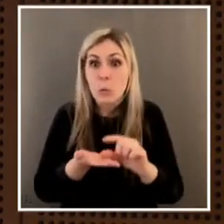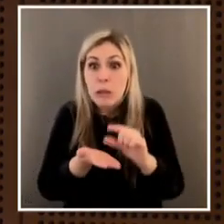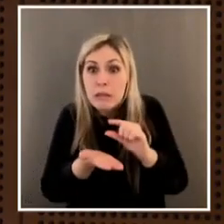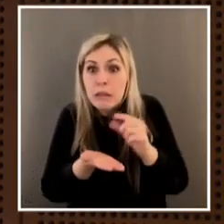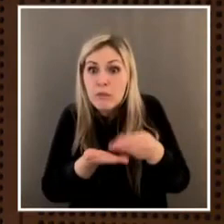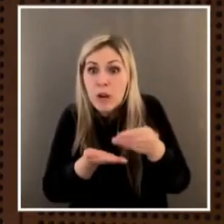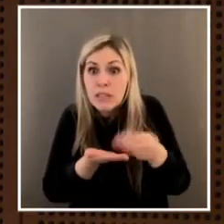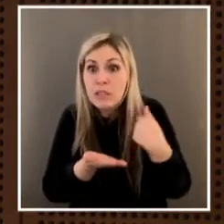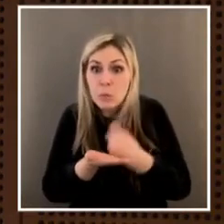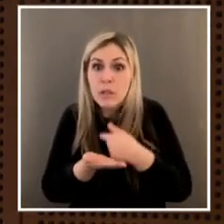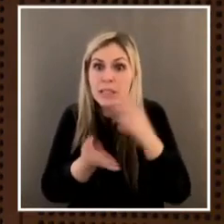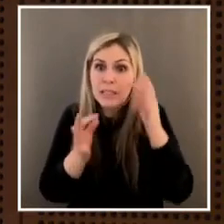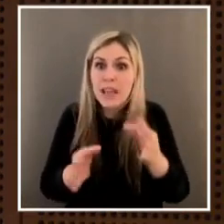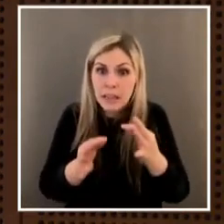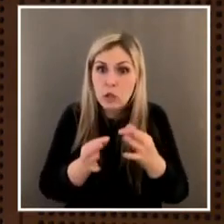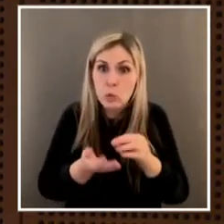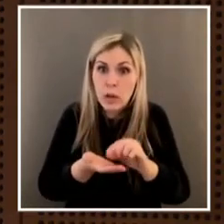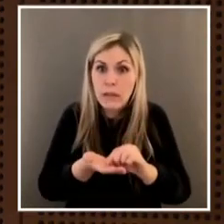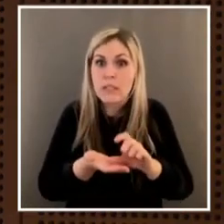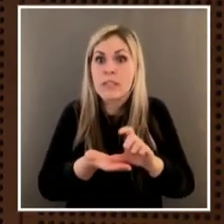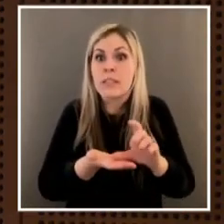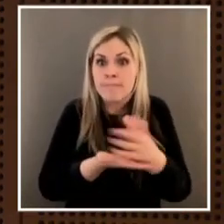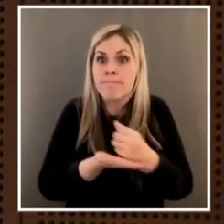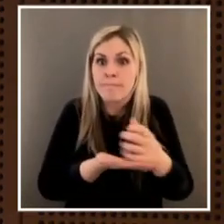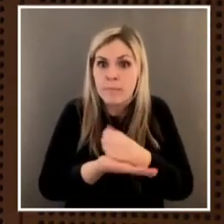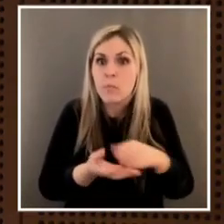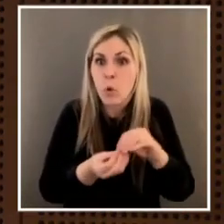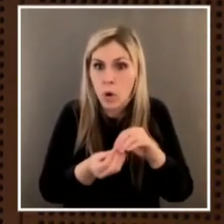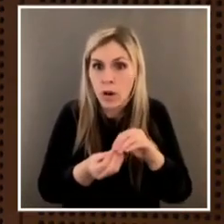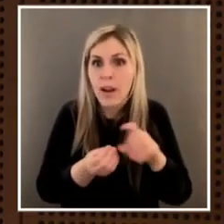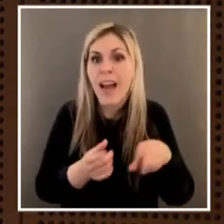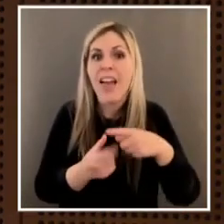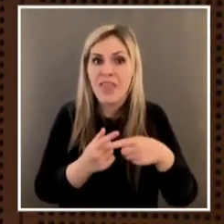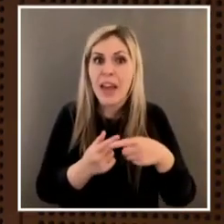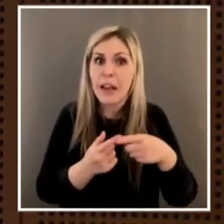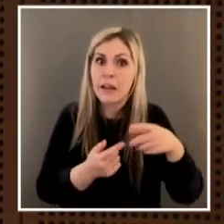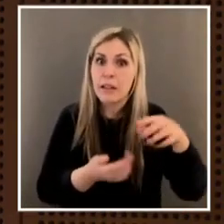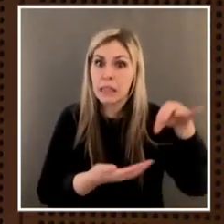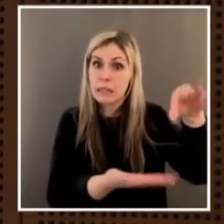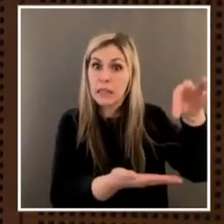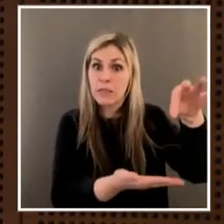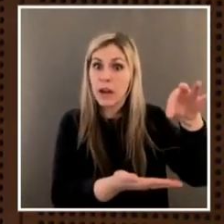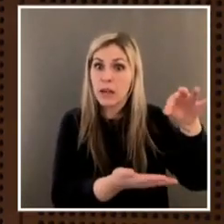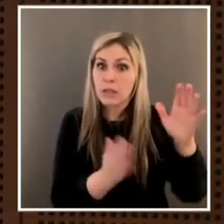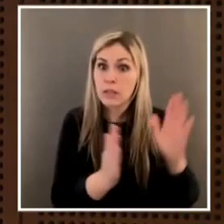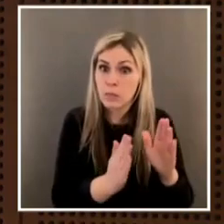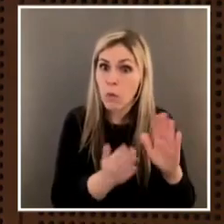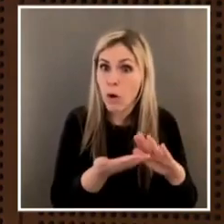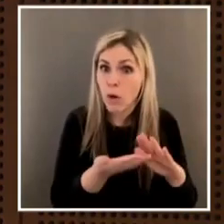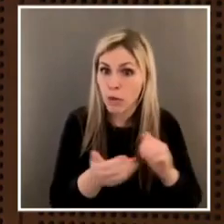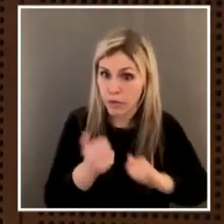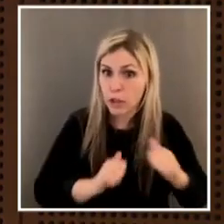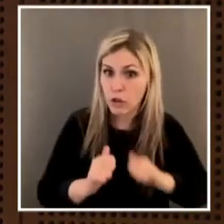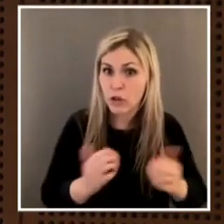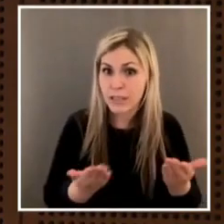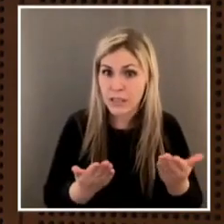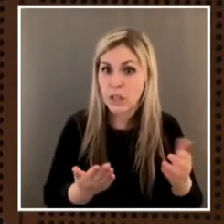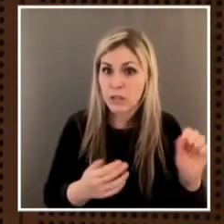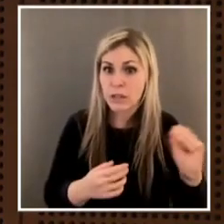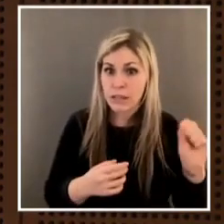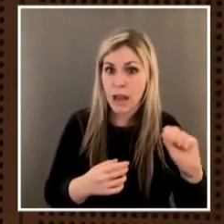them, and then to incentivize smaller theaters around Seattle to take on the work of black